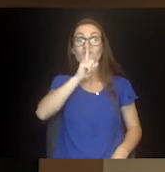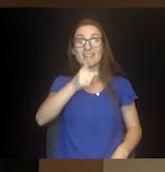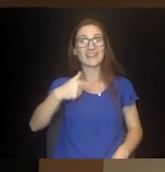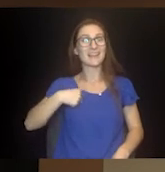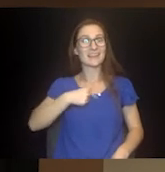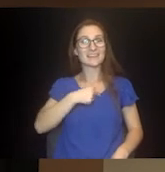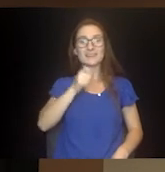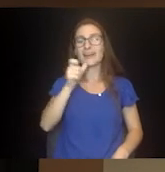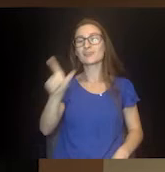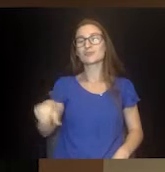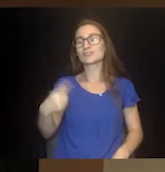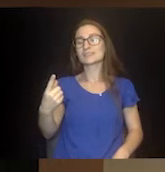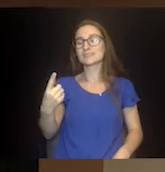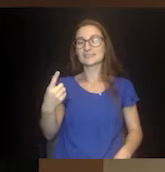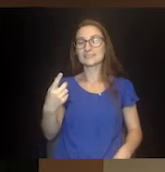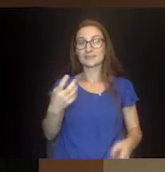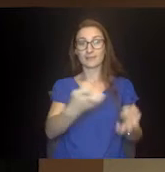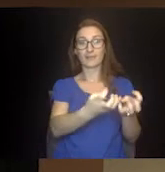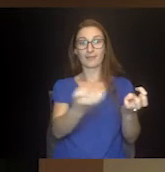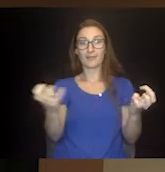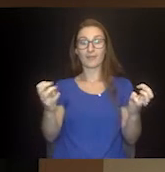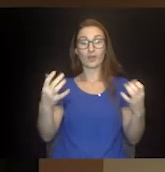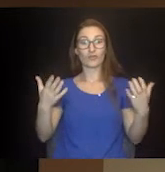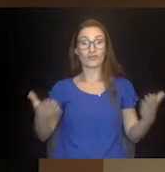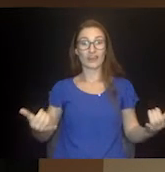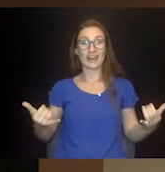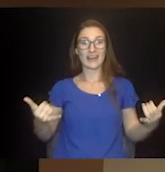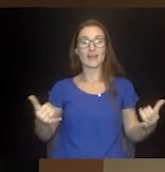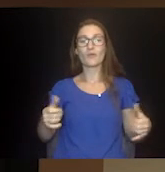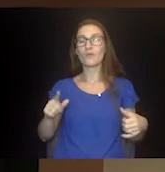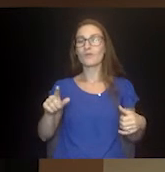us, not just us up here,